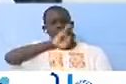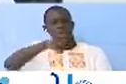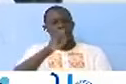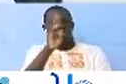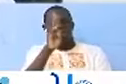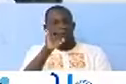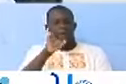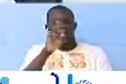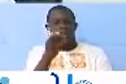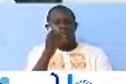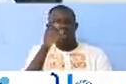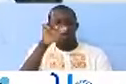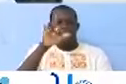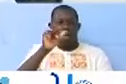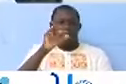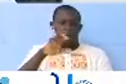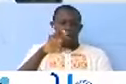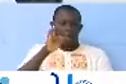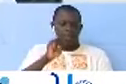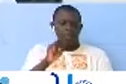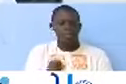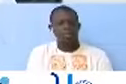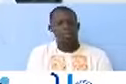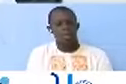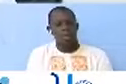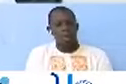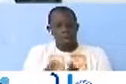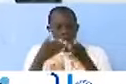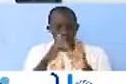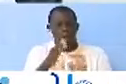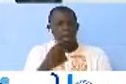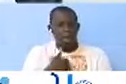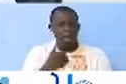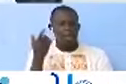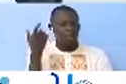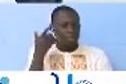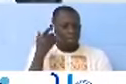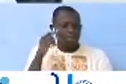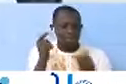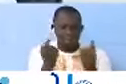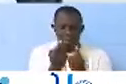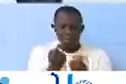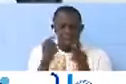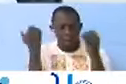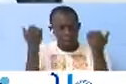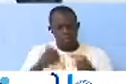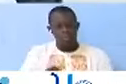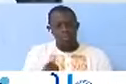Black soul, one of the Junglers or the quarterback. Come in, Yamen. As I used to hear,